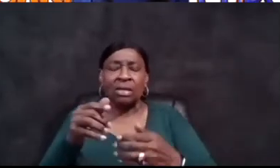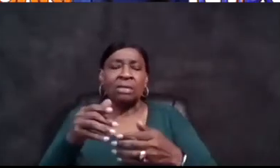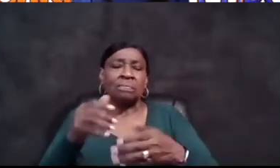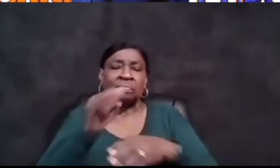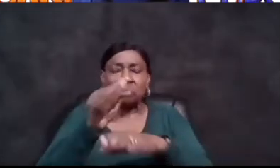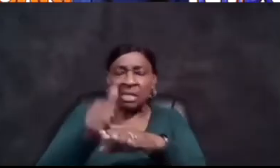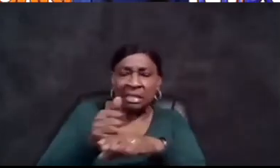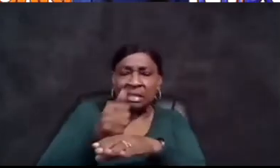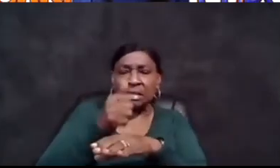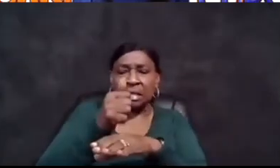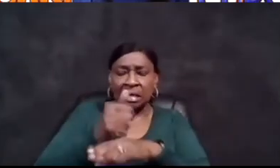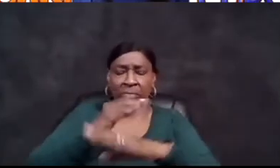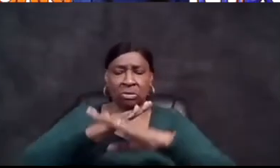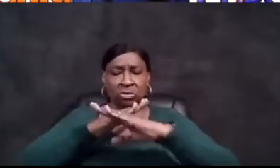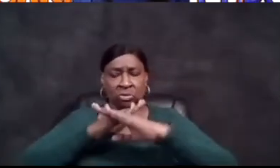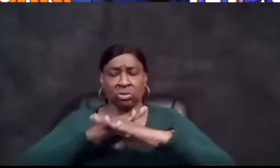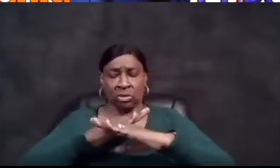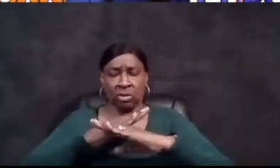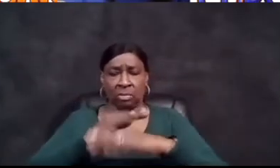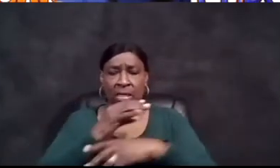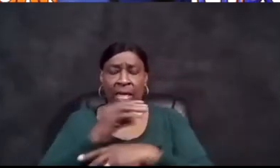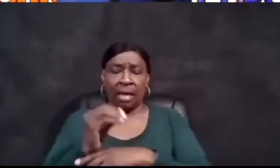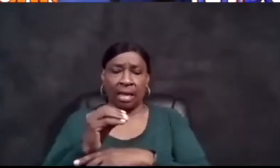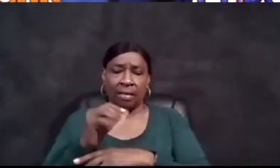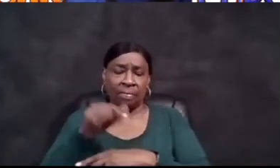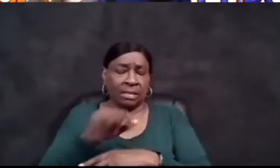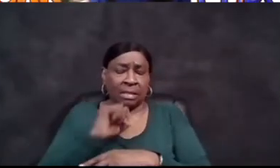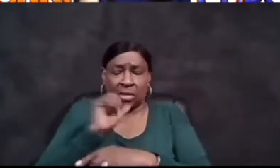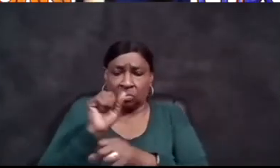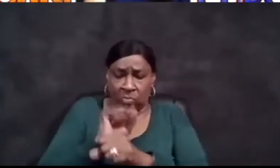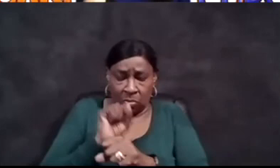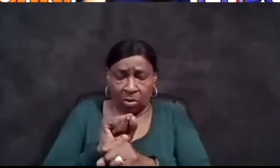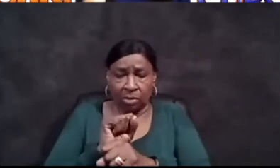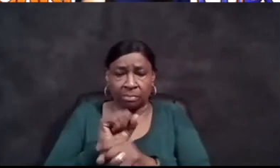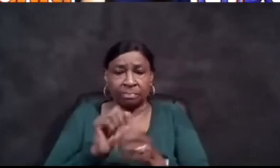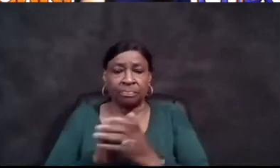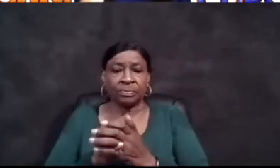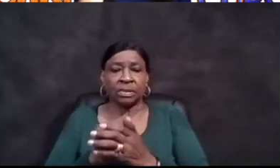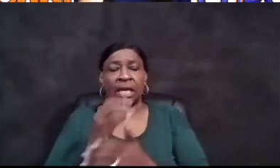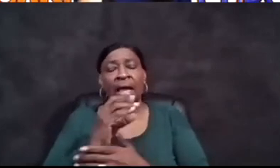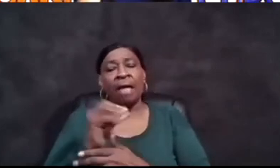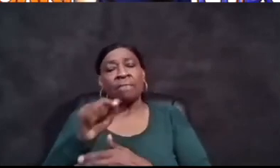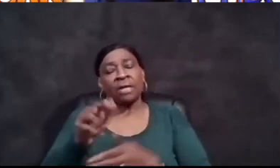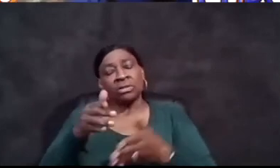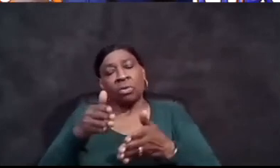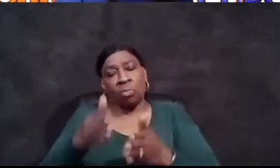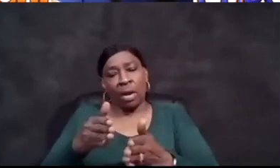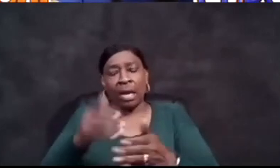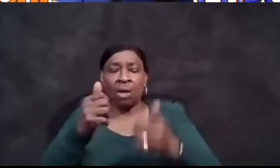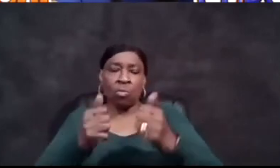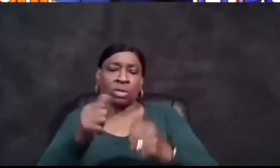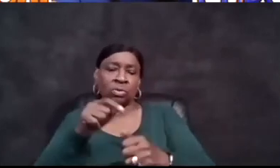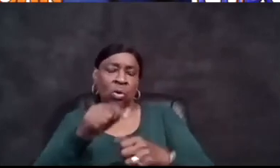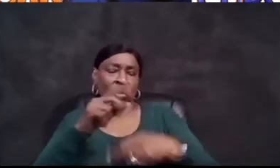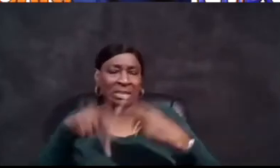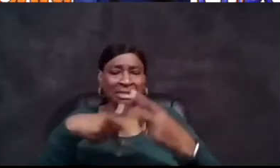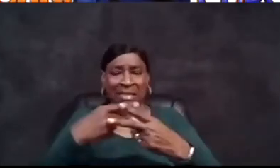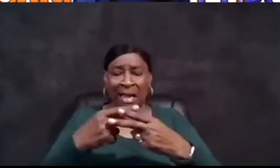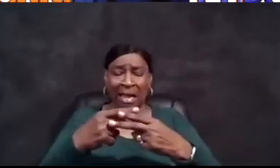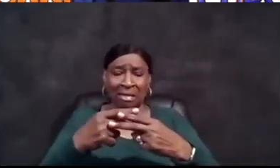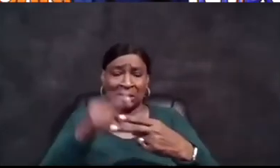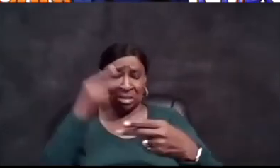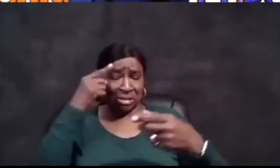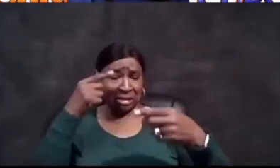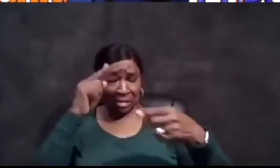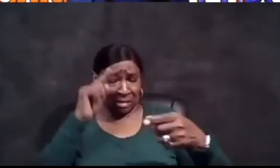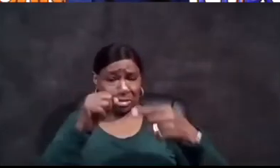of deterrence and it's, this doesn't work, And there's a way in which those kinds of arguments don't always work with